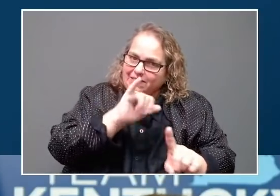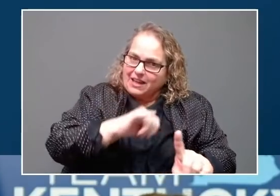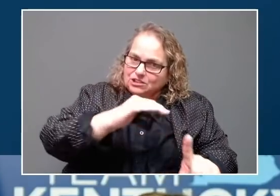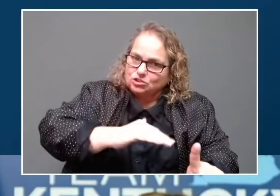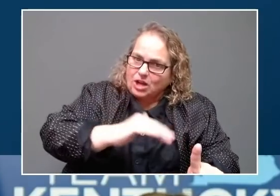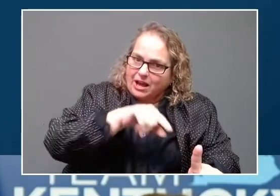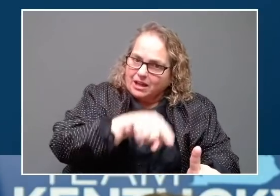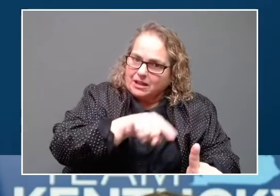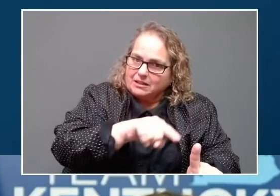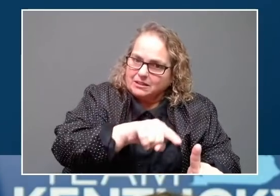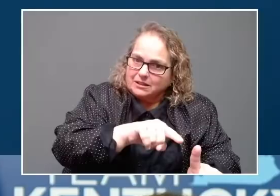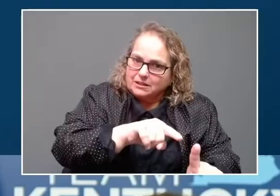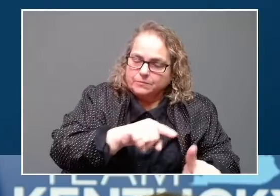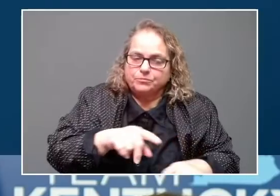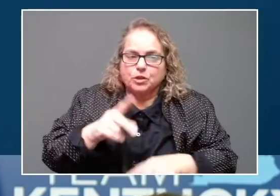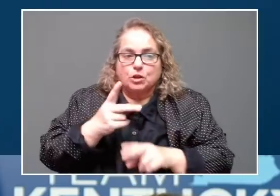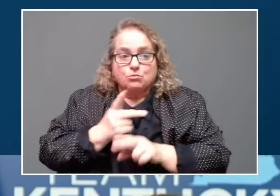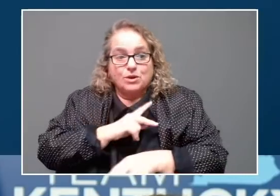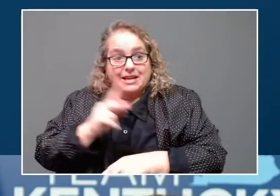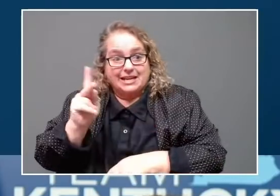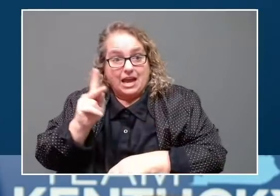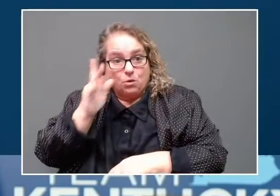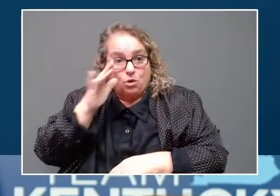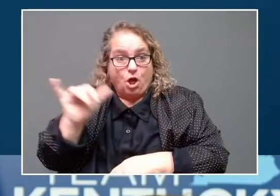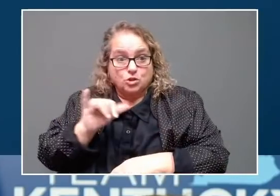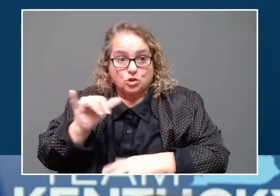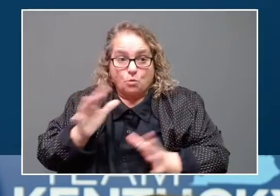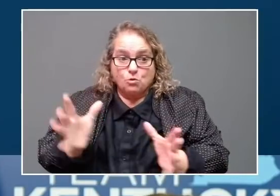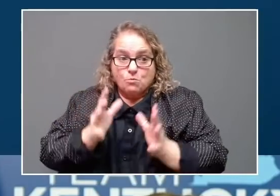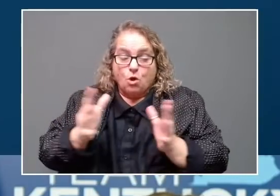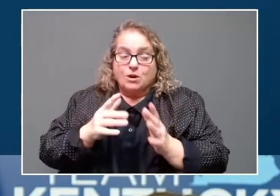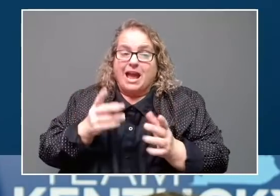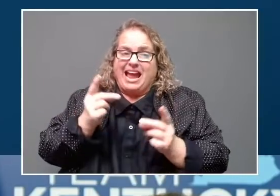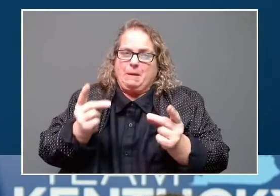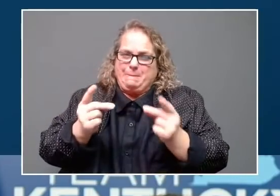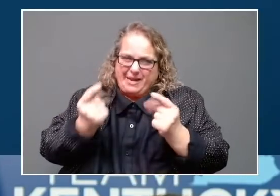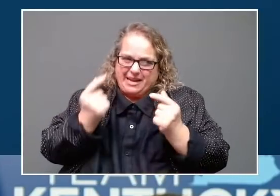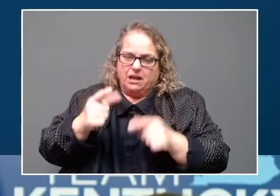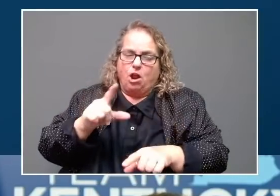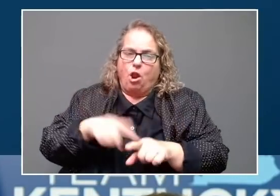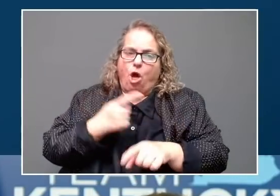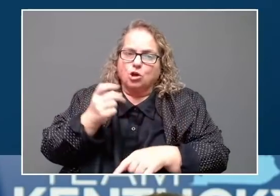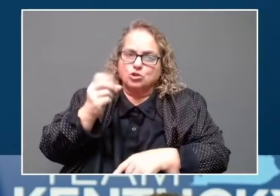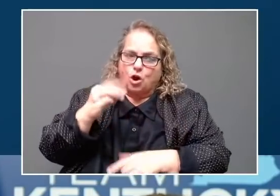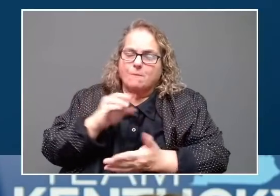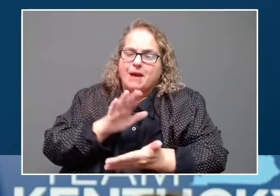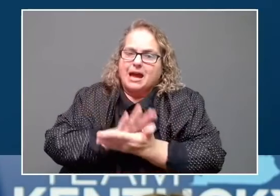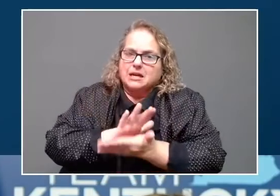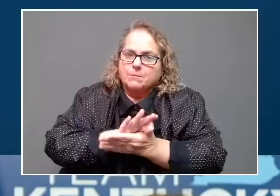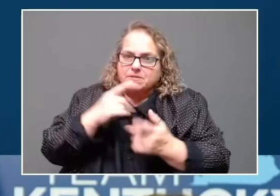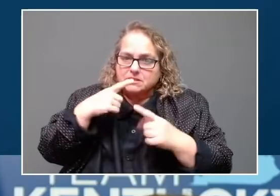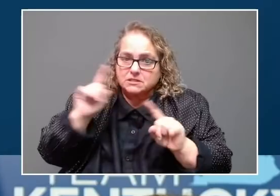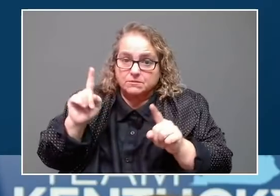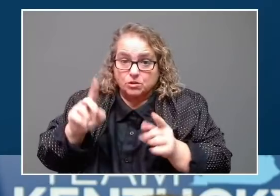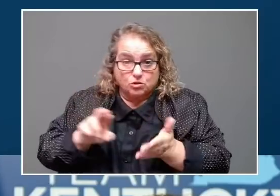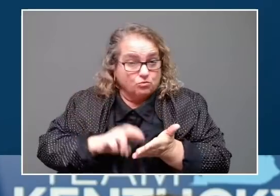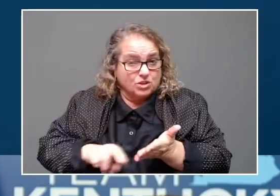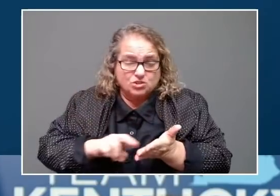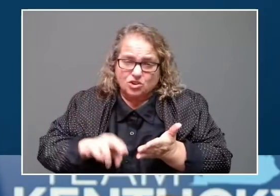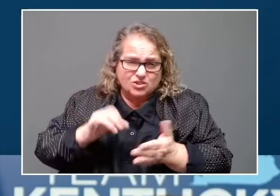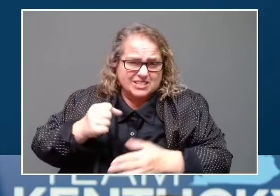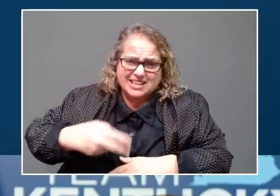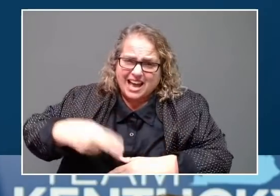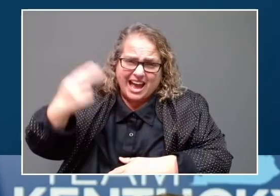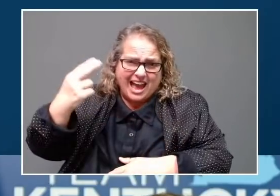promote immediate and long-term academic success. The research is overwhelming, but let's take a look at one example.